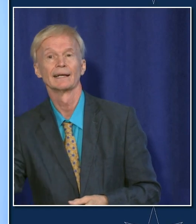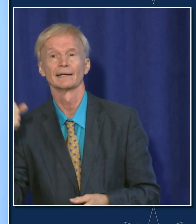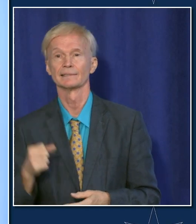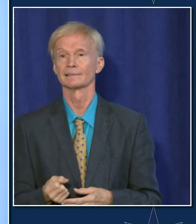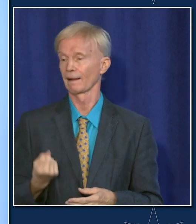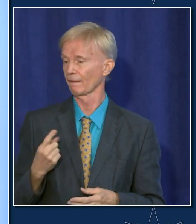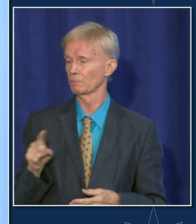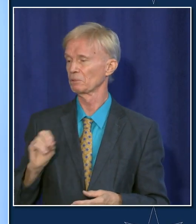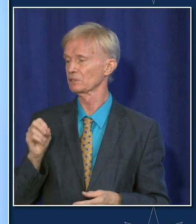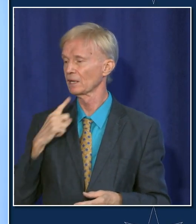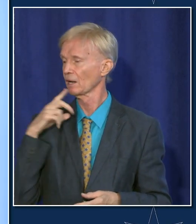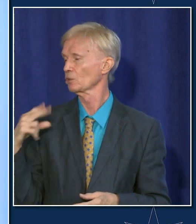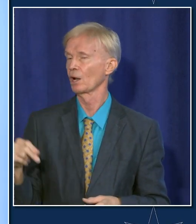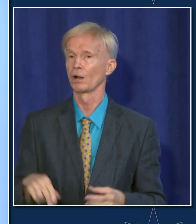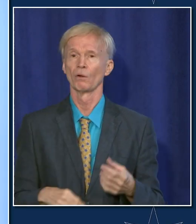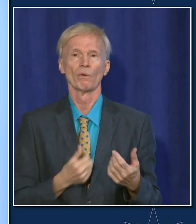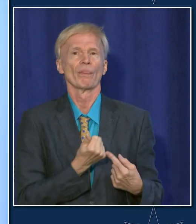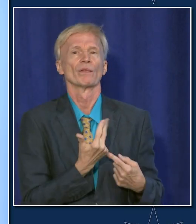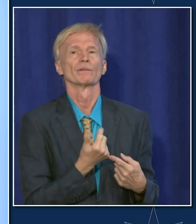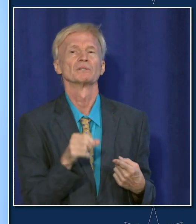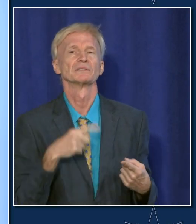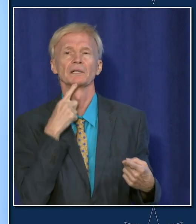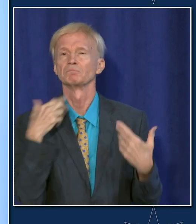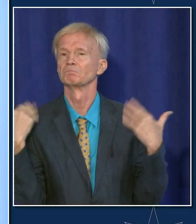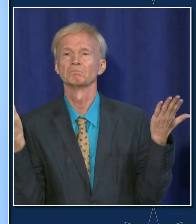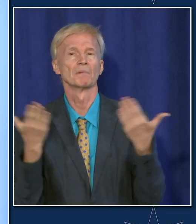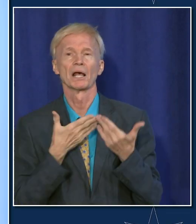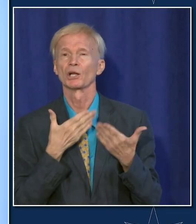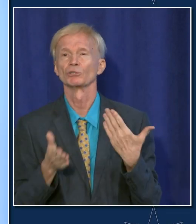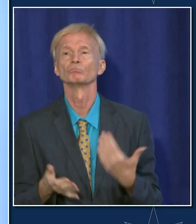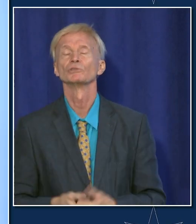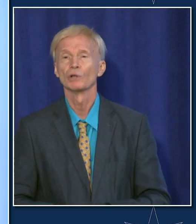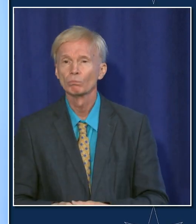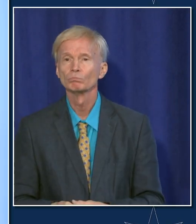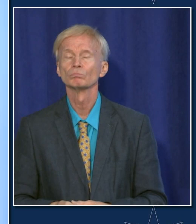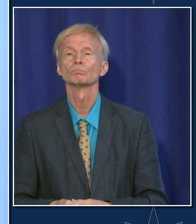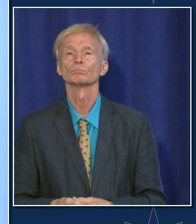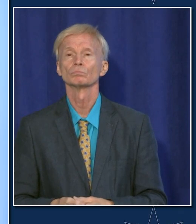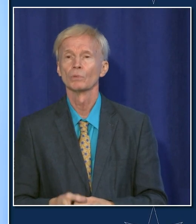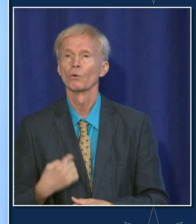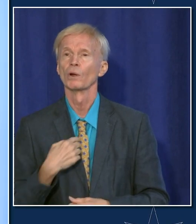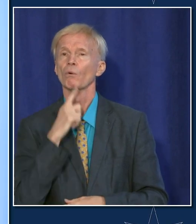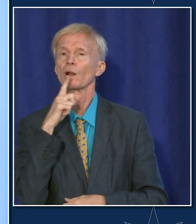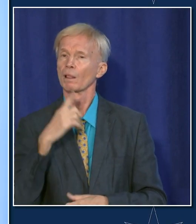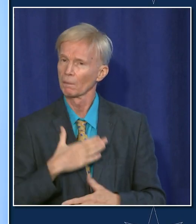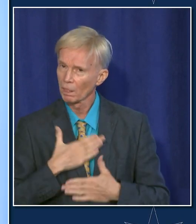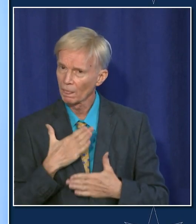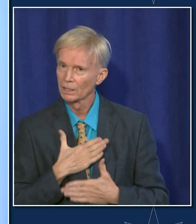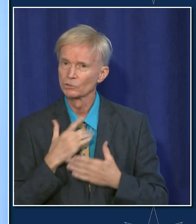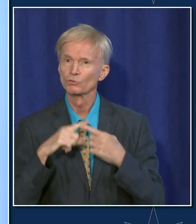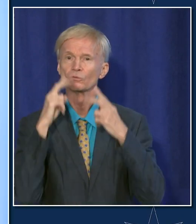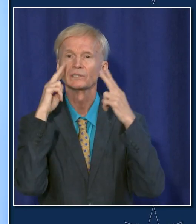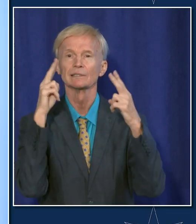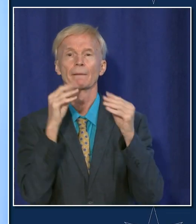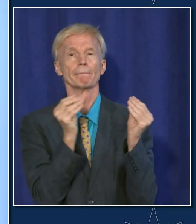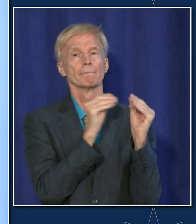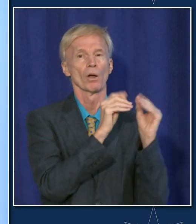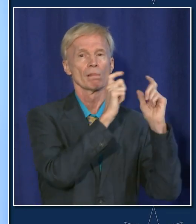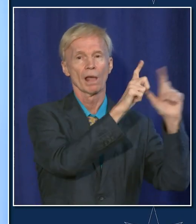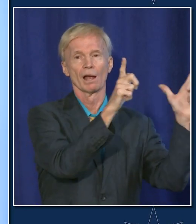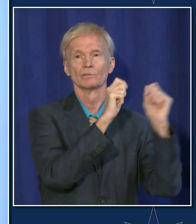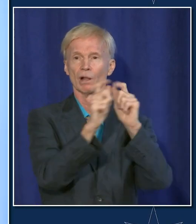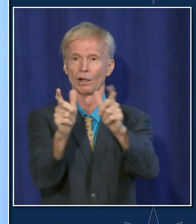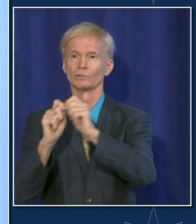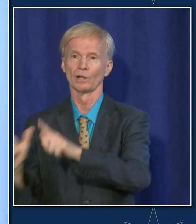no, 13% said it didn't matter. And we've been really pleased to see other large music festivals around